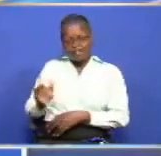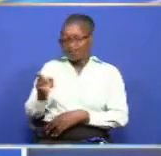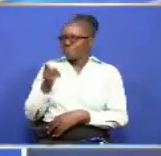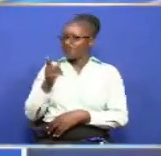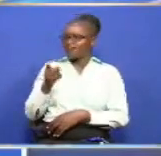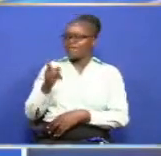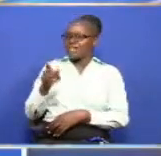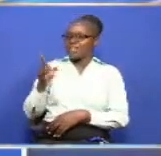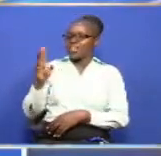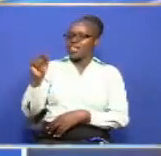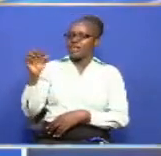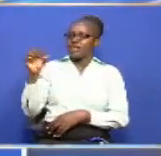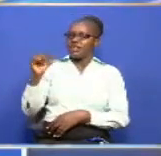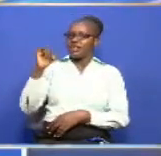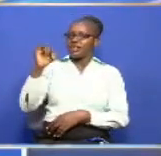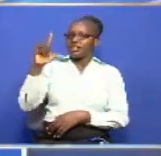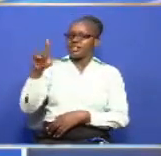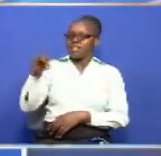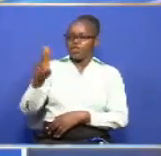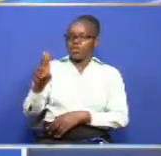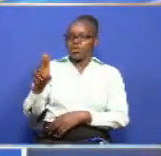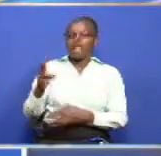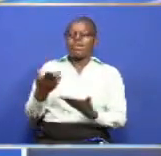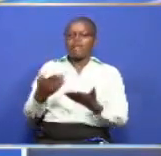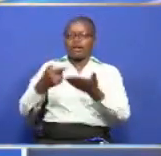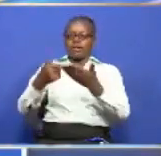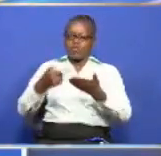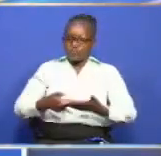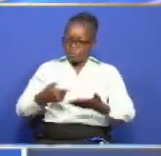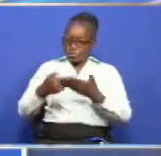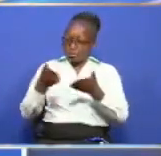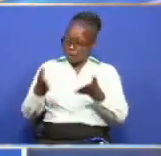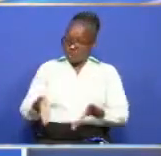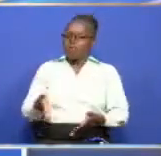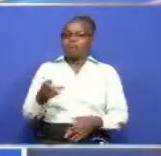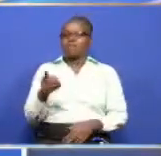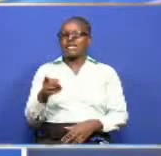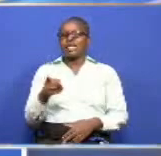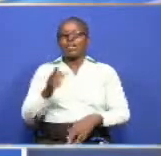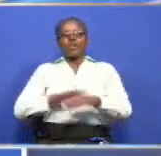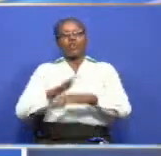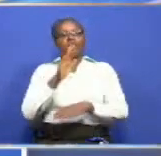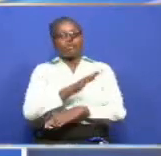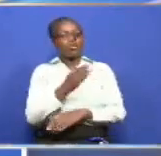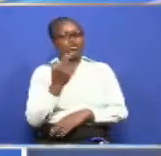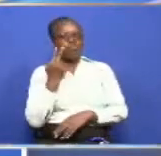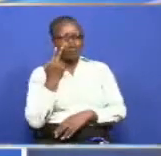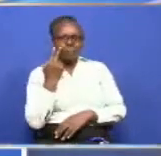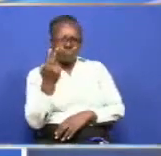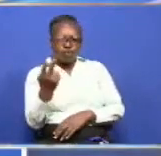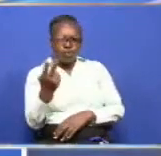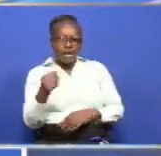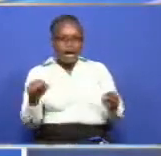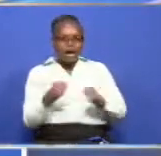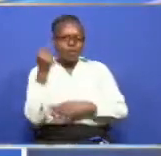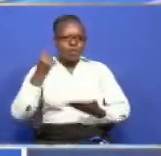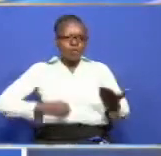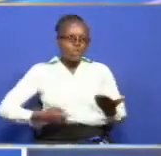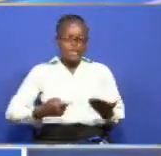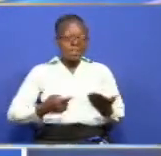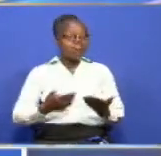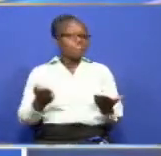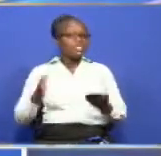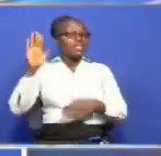is none other than Edward Kabasa. A very good afternoon, Kabasa. You were there and witnessed what was happening at the Kitui County